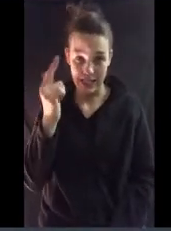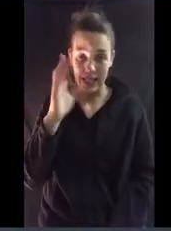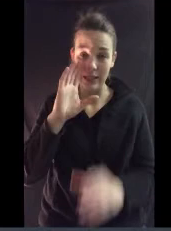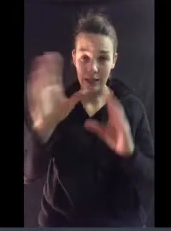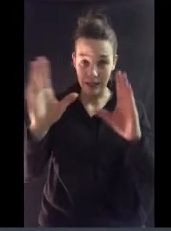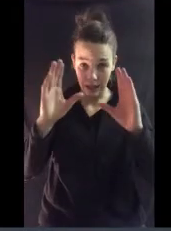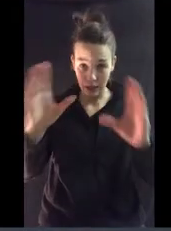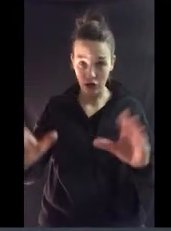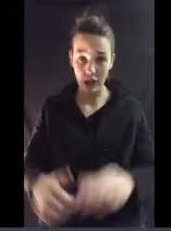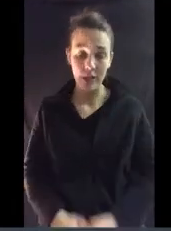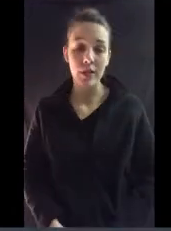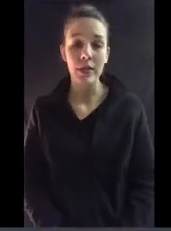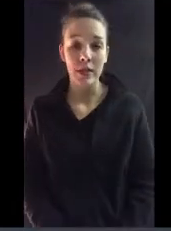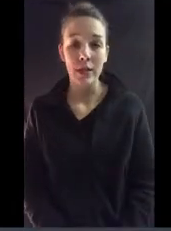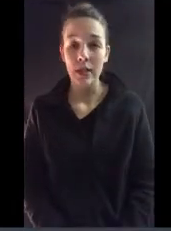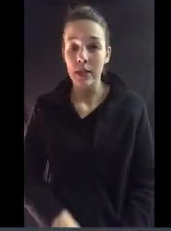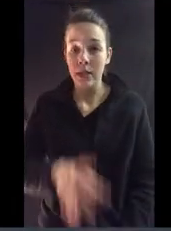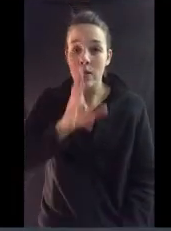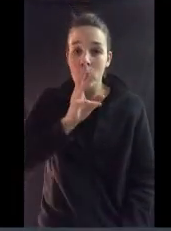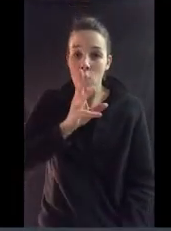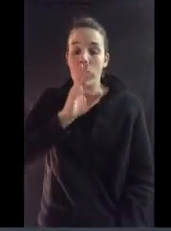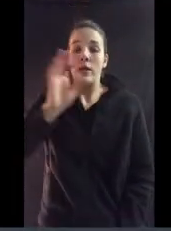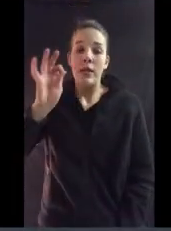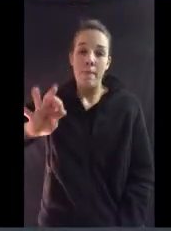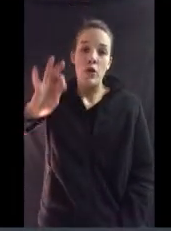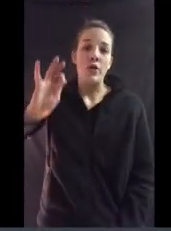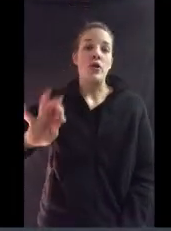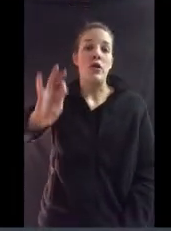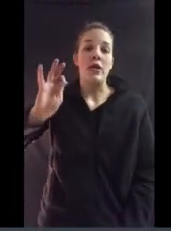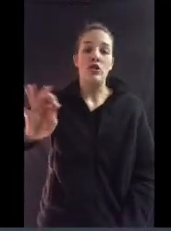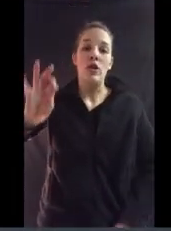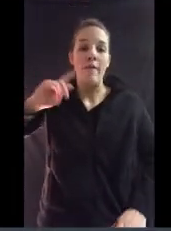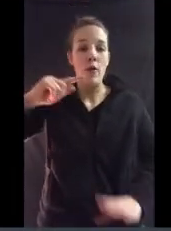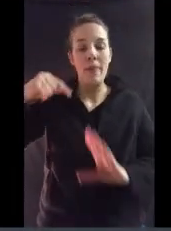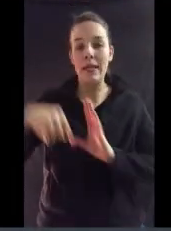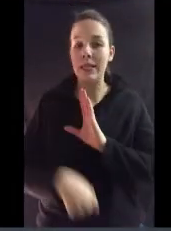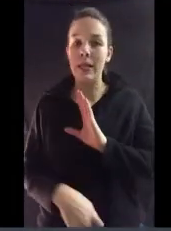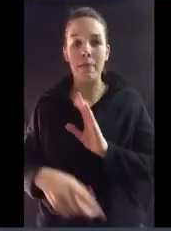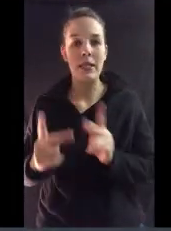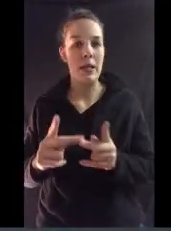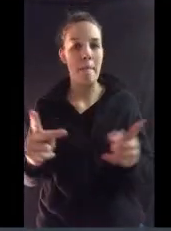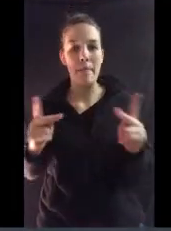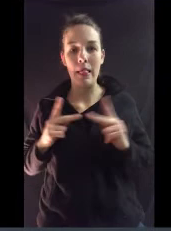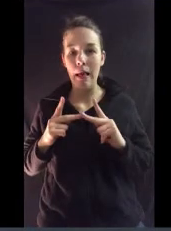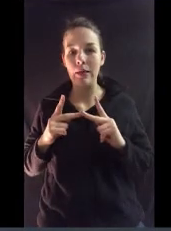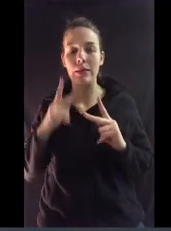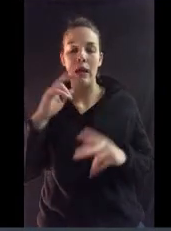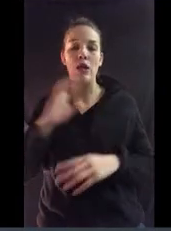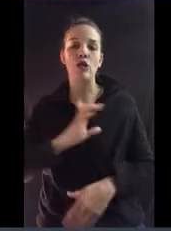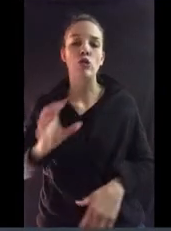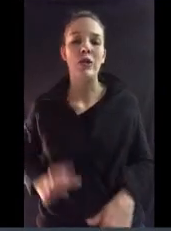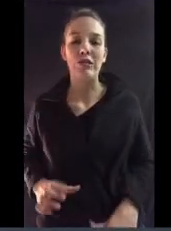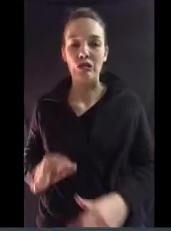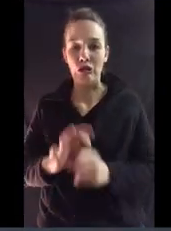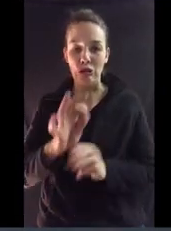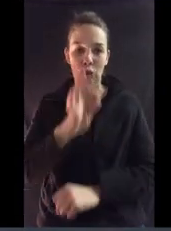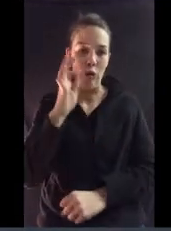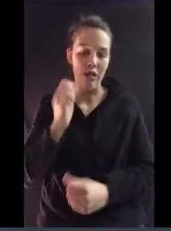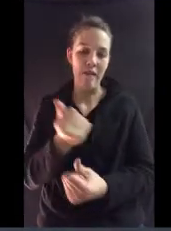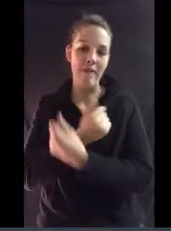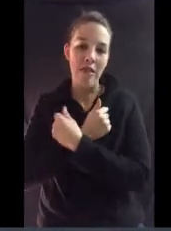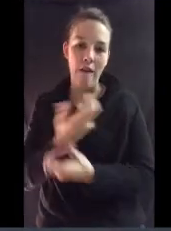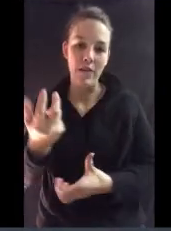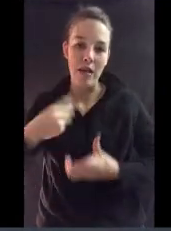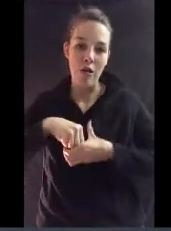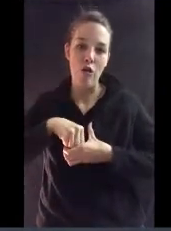received Dr. King's attention. He spoke and he preached from the deepest places in his Christian